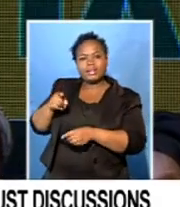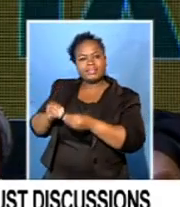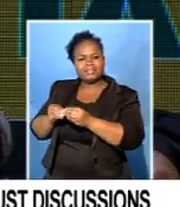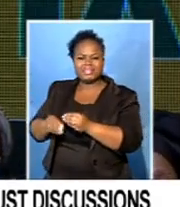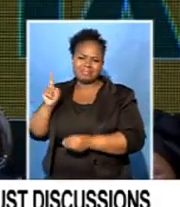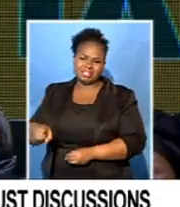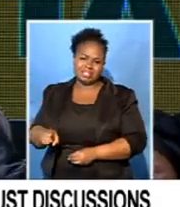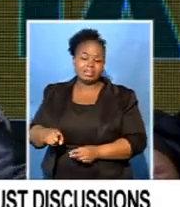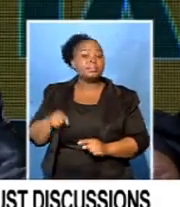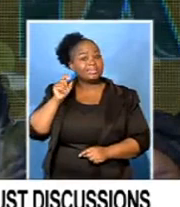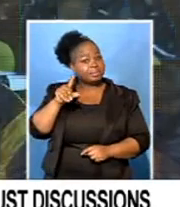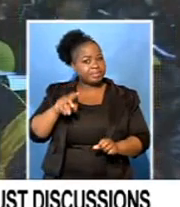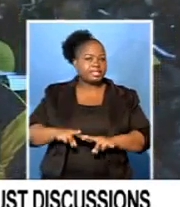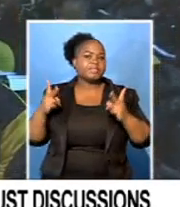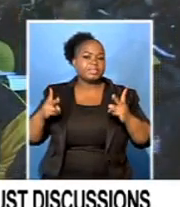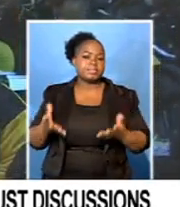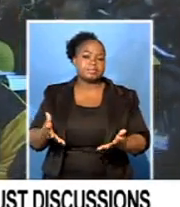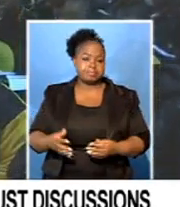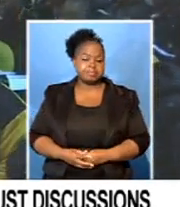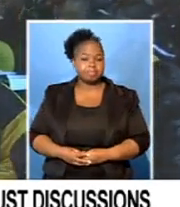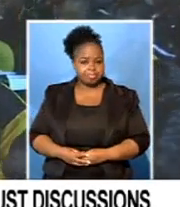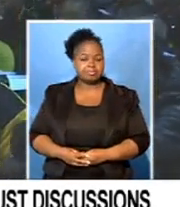the difference that you have.